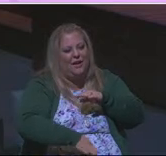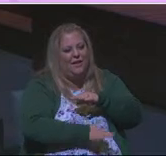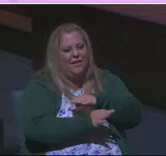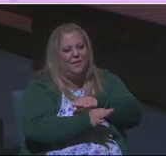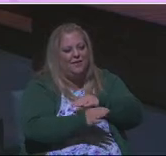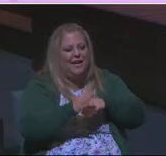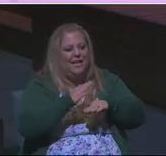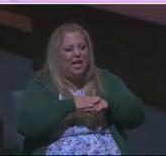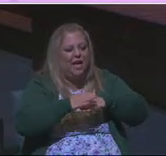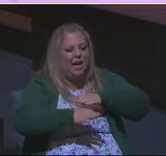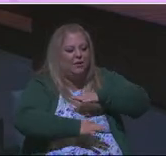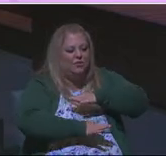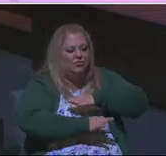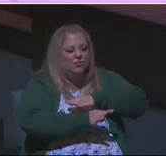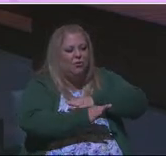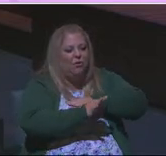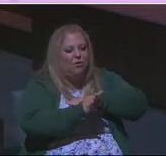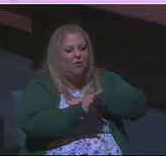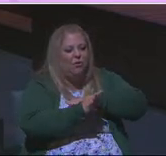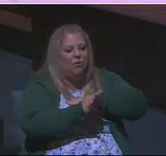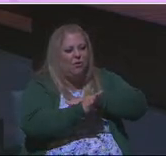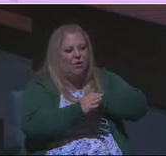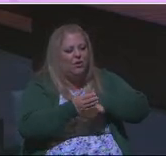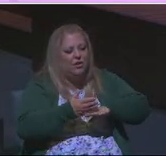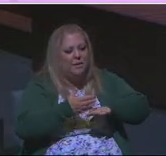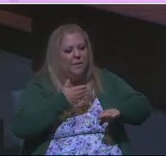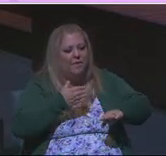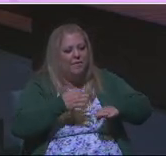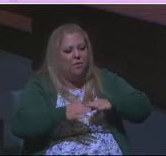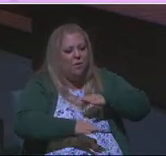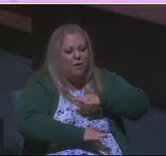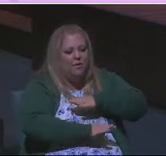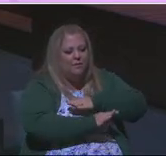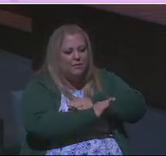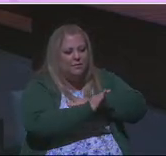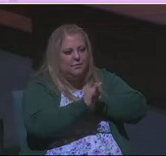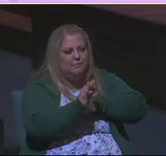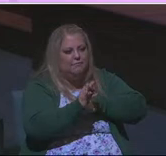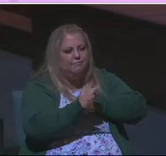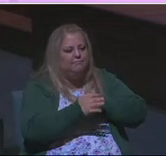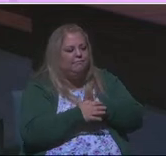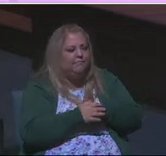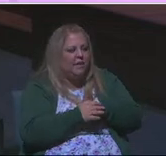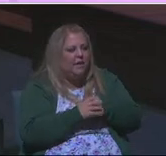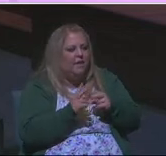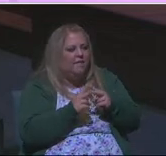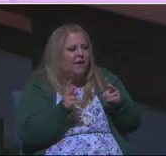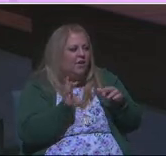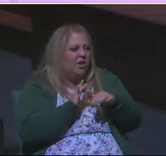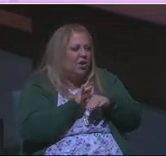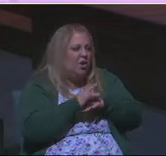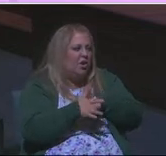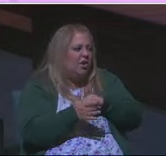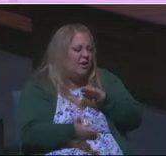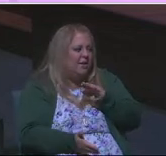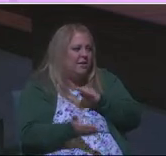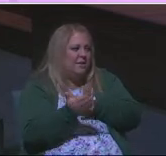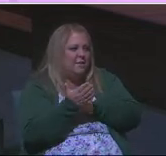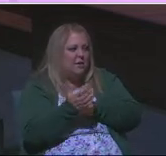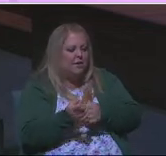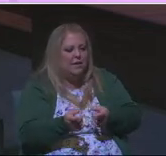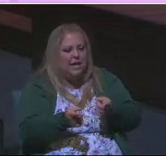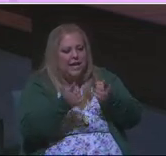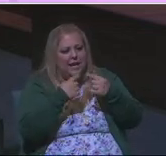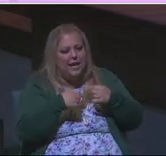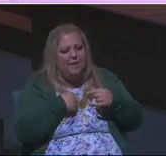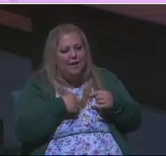dawn. At dawn, just before the sun comes out. Very early in the morning. It says, they came into the sepulcher, bringing